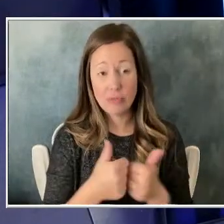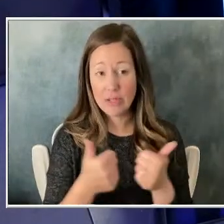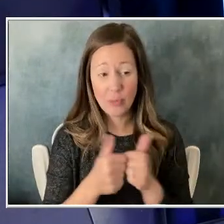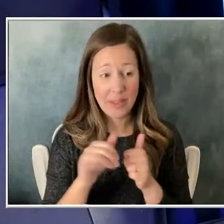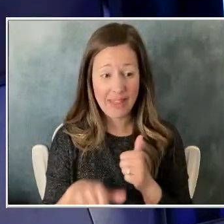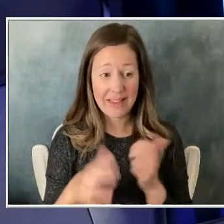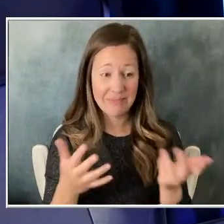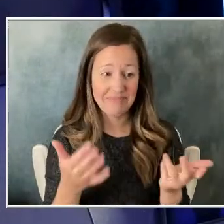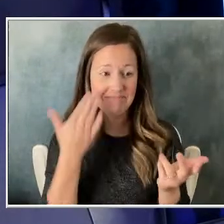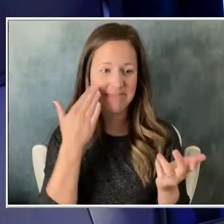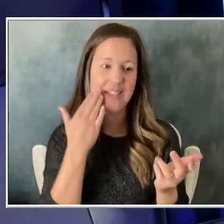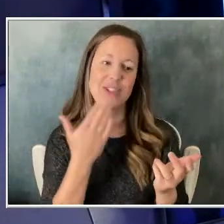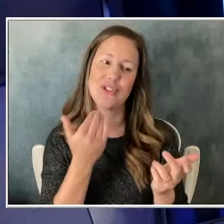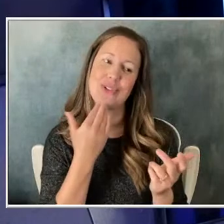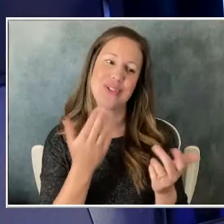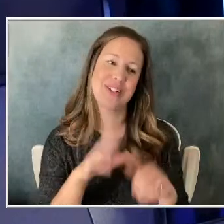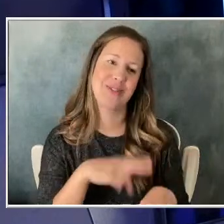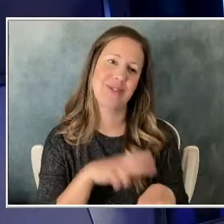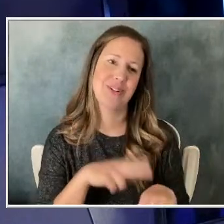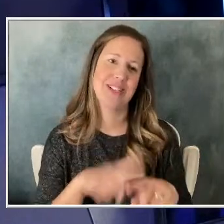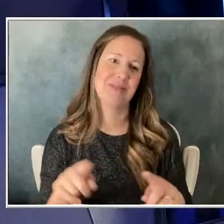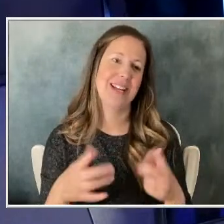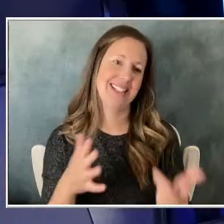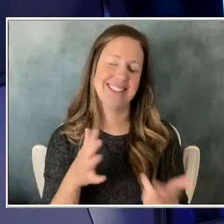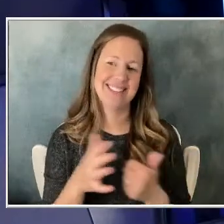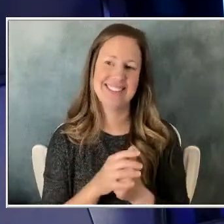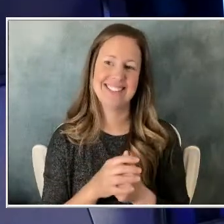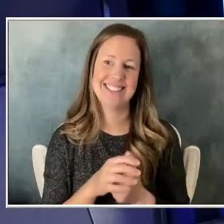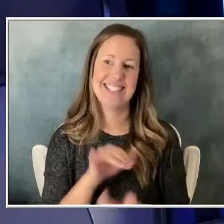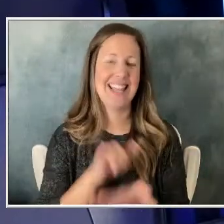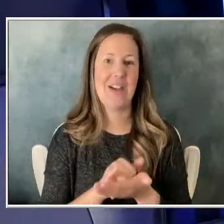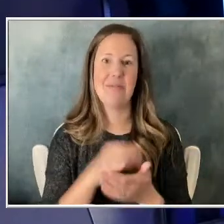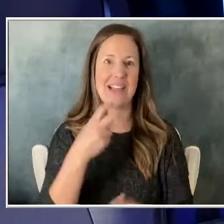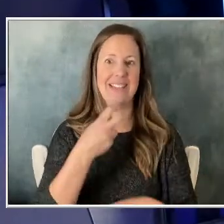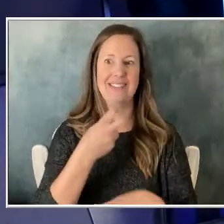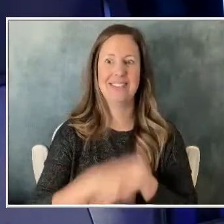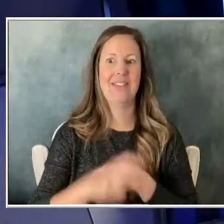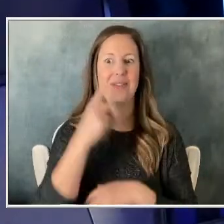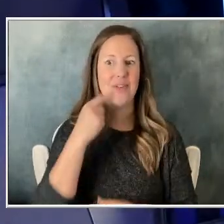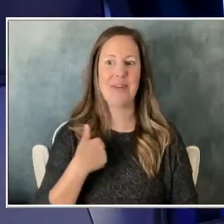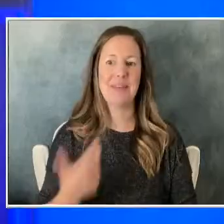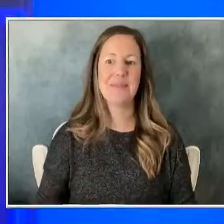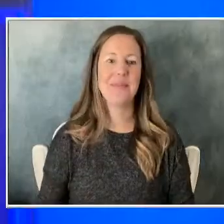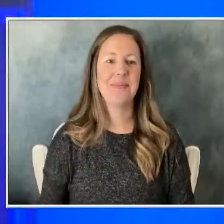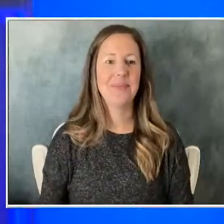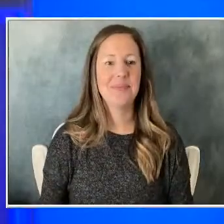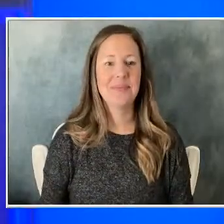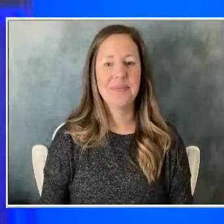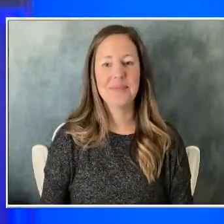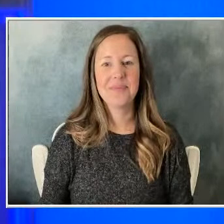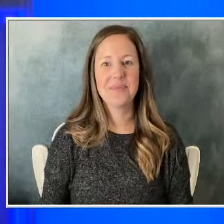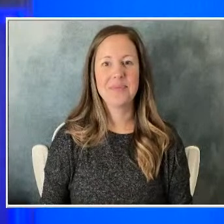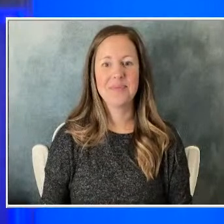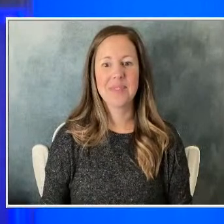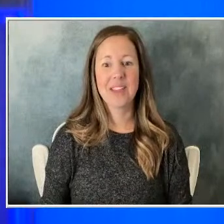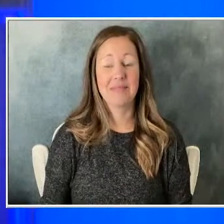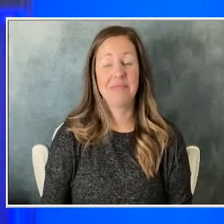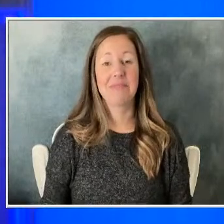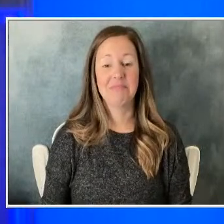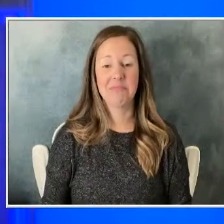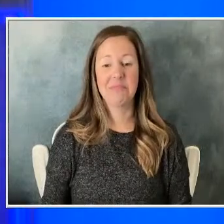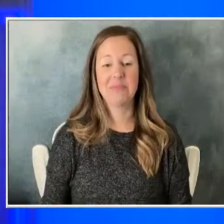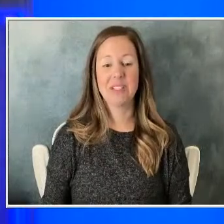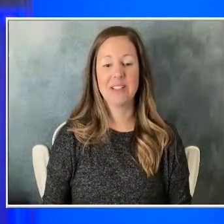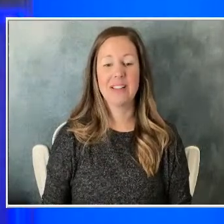Were you a sugar person before? Because that would be the toughest for me. I think it's been fine. I can eat pretty